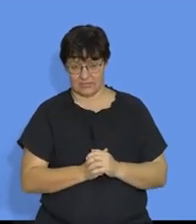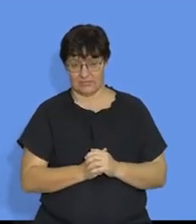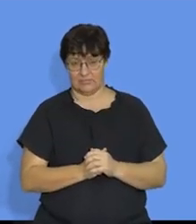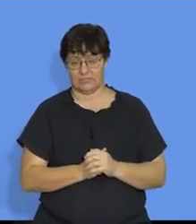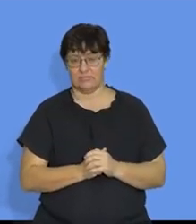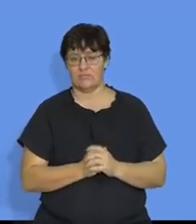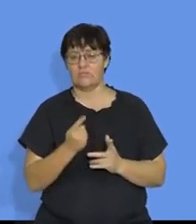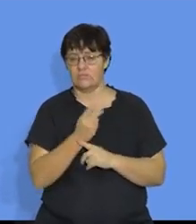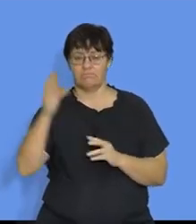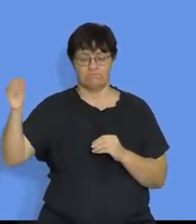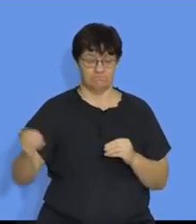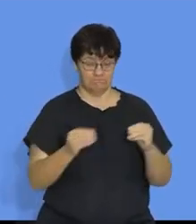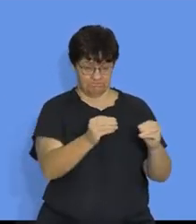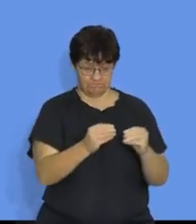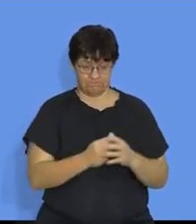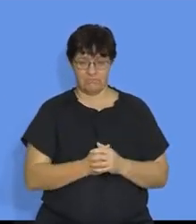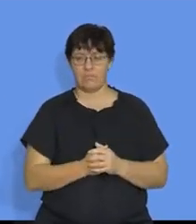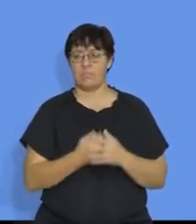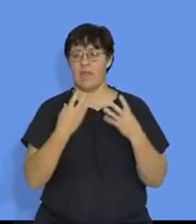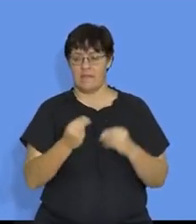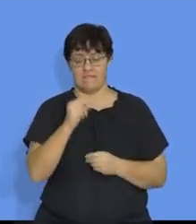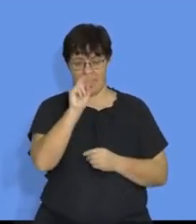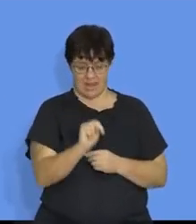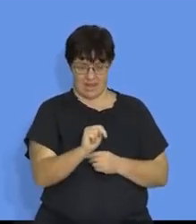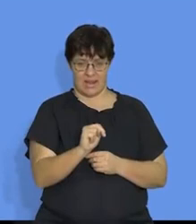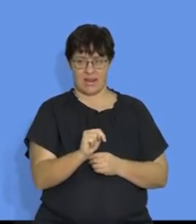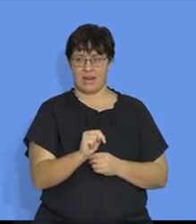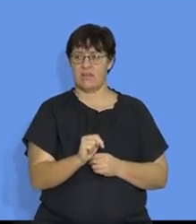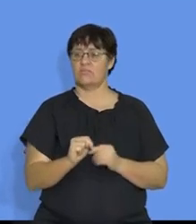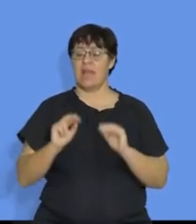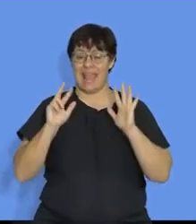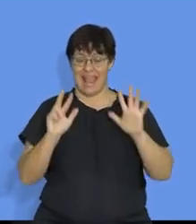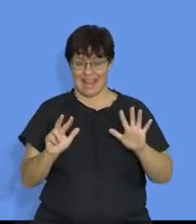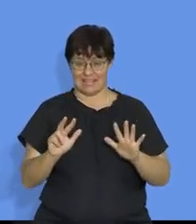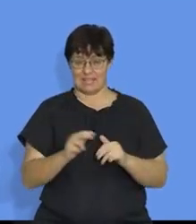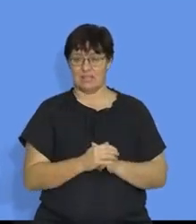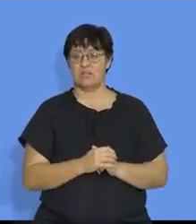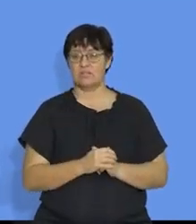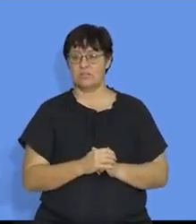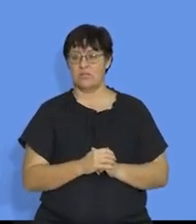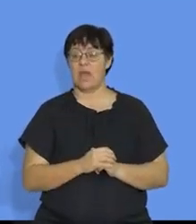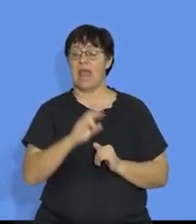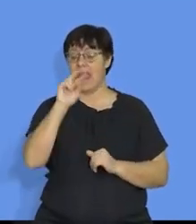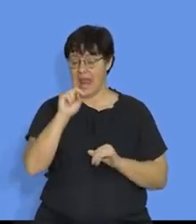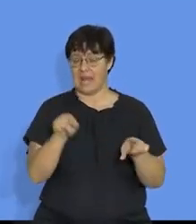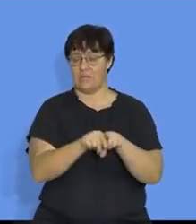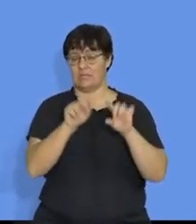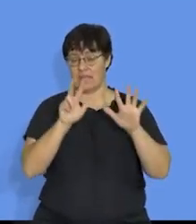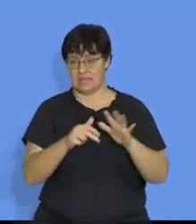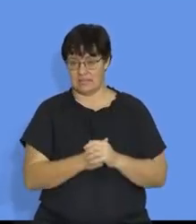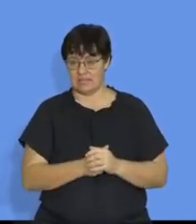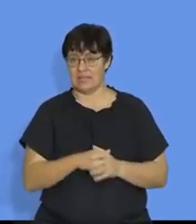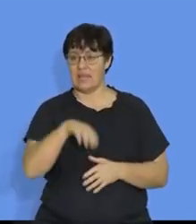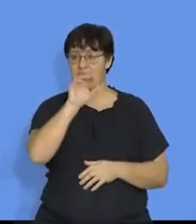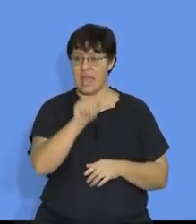in order to substitute this in, I know I've got my n because I'm summing 8 terms, so n is 8. A